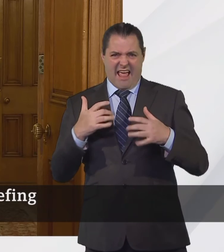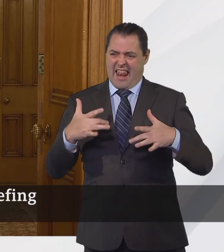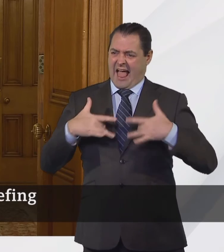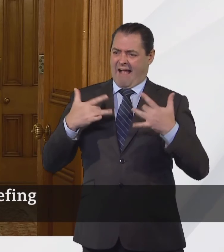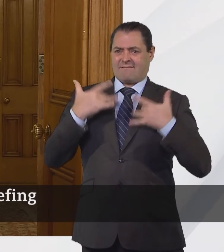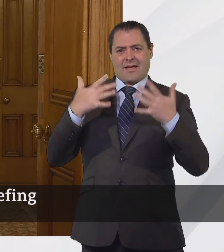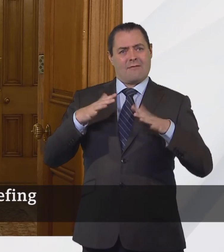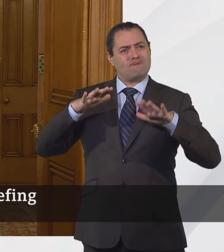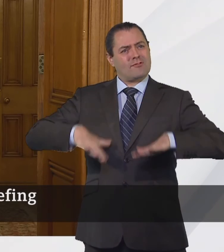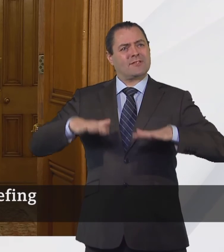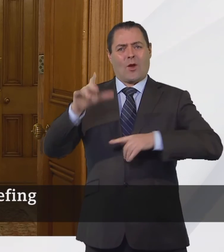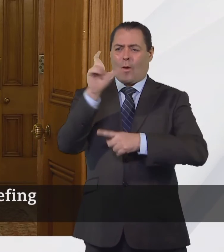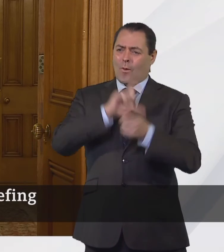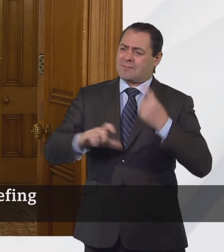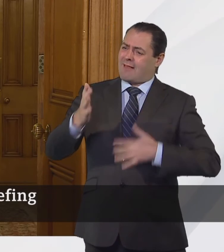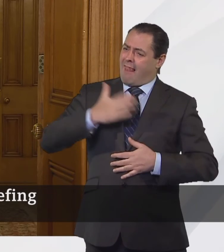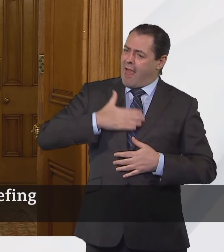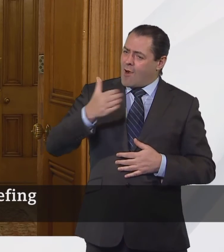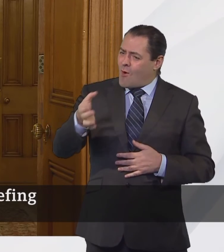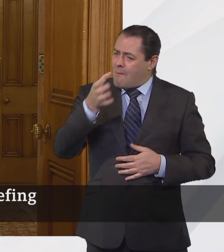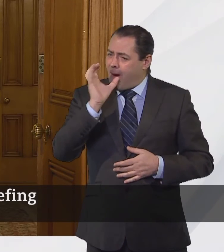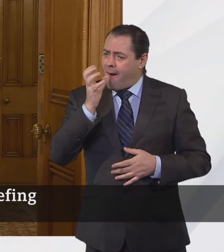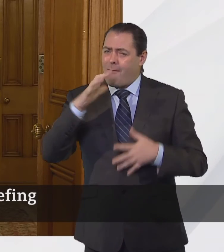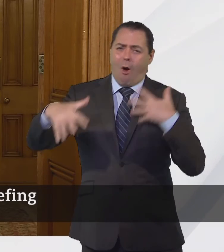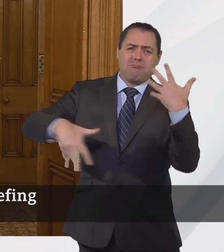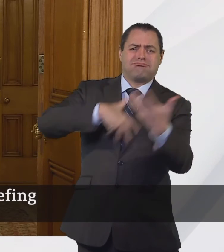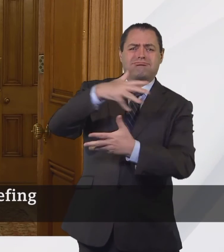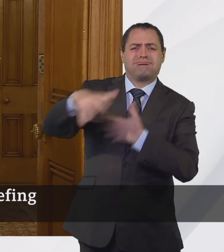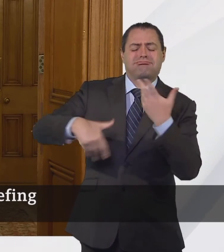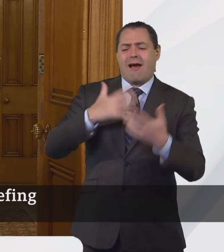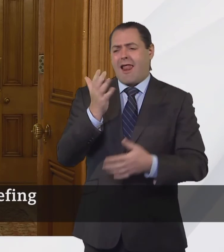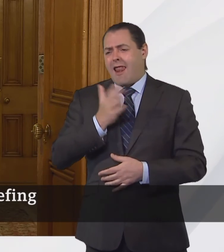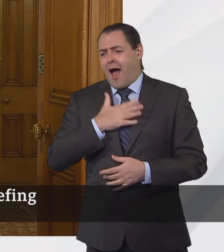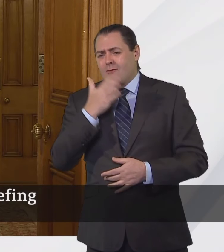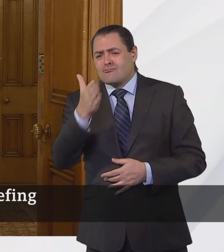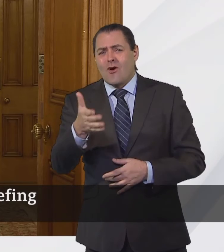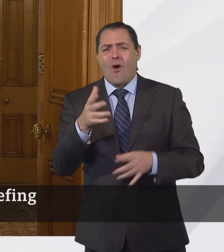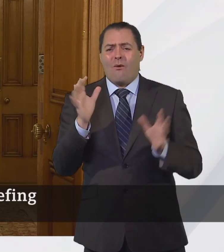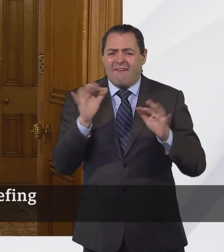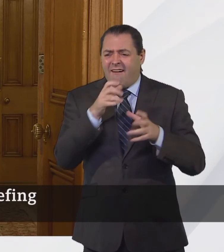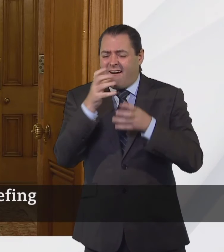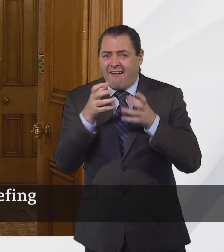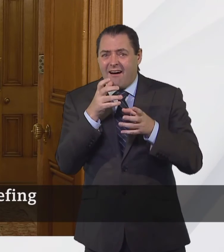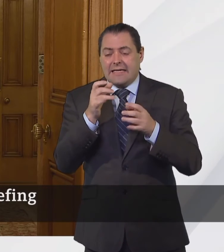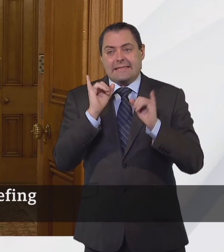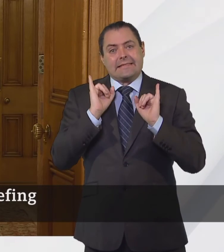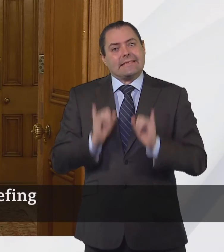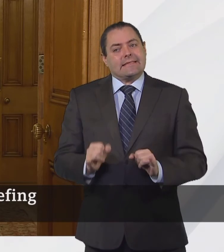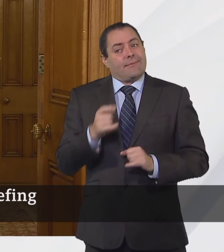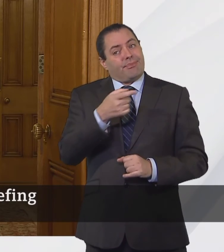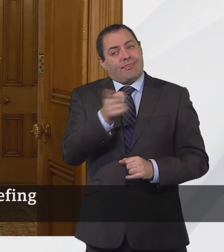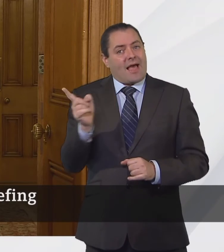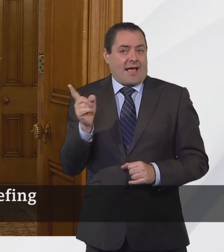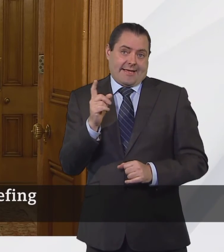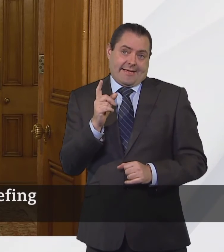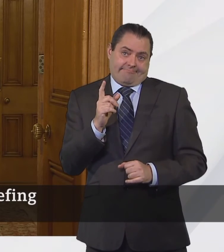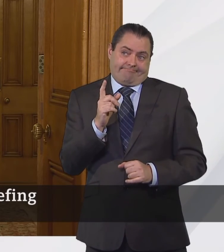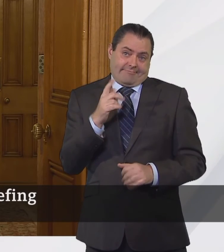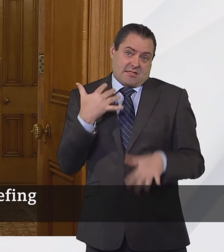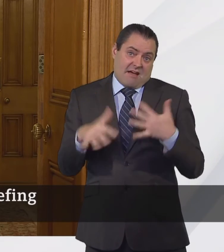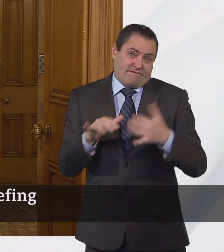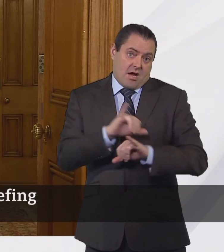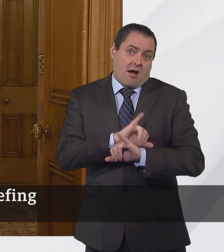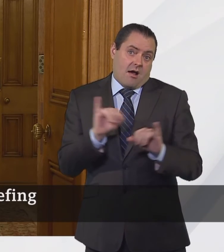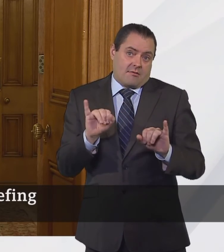our communities, and which continue to bear a disproportionate share of the burden. I